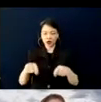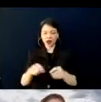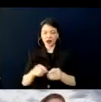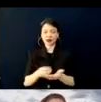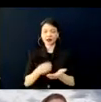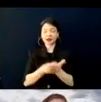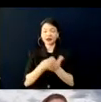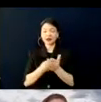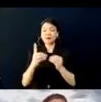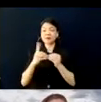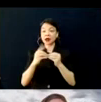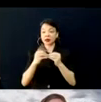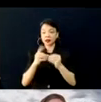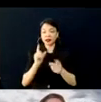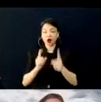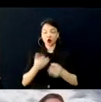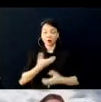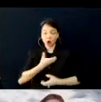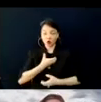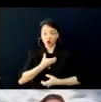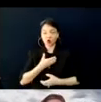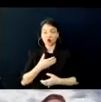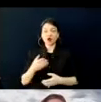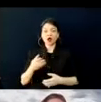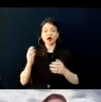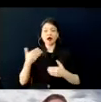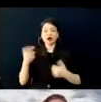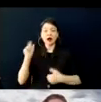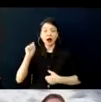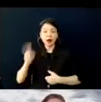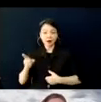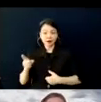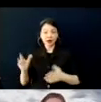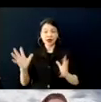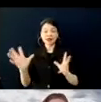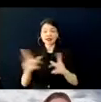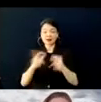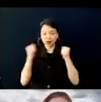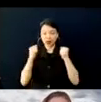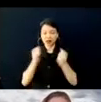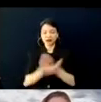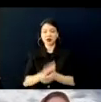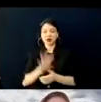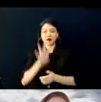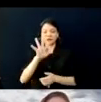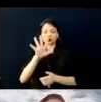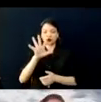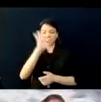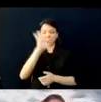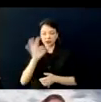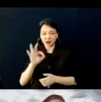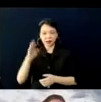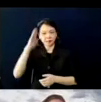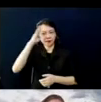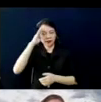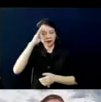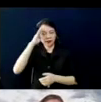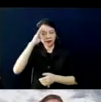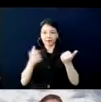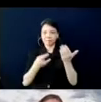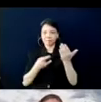opportunity. And while 45% of men are digitally ready, far more than the 4% that are currently using e-money,